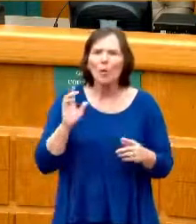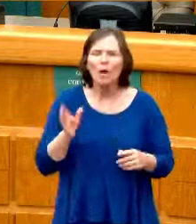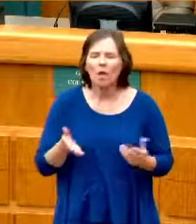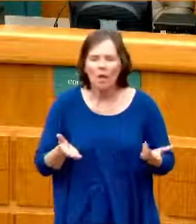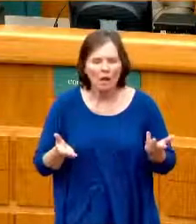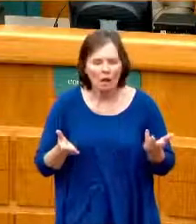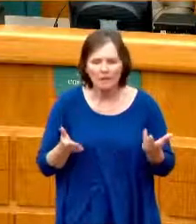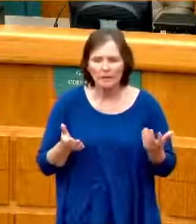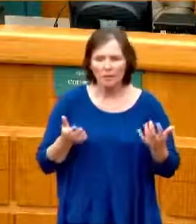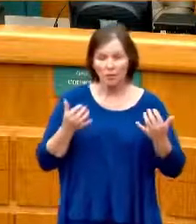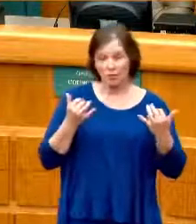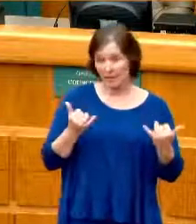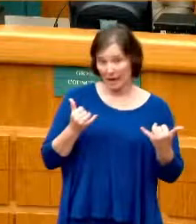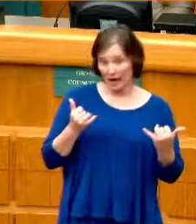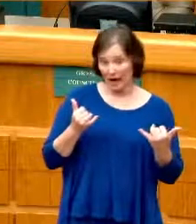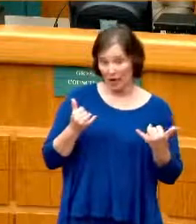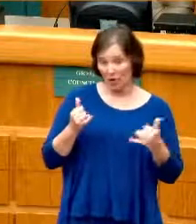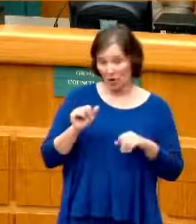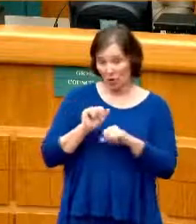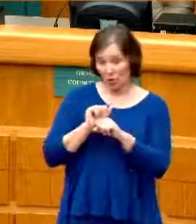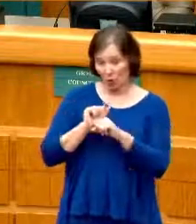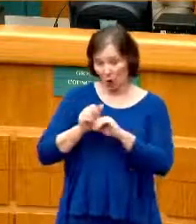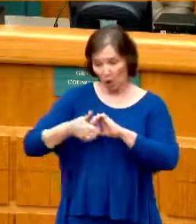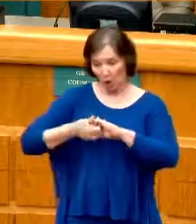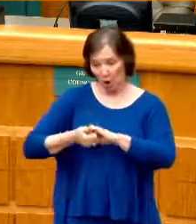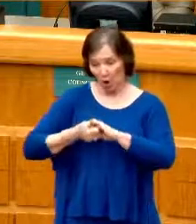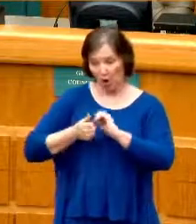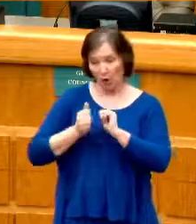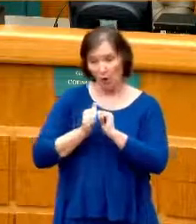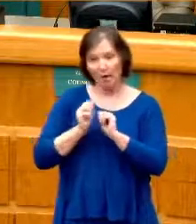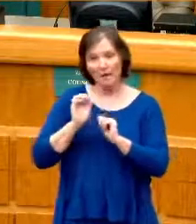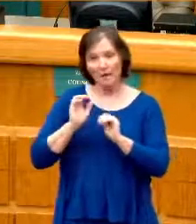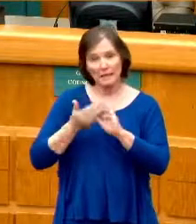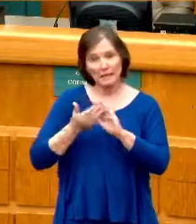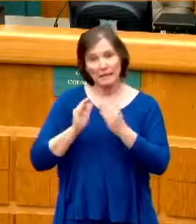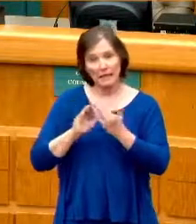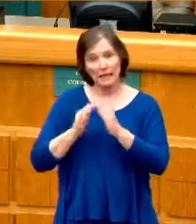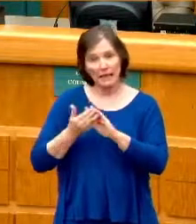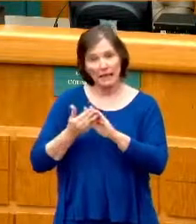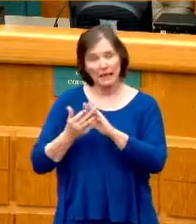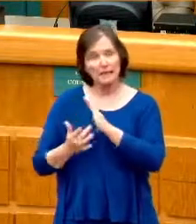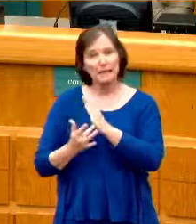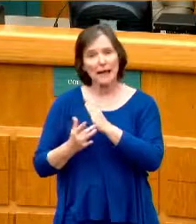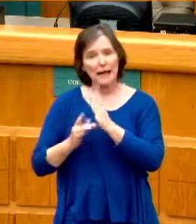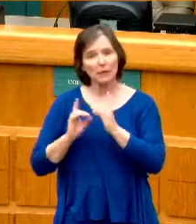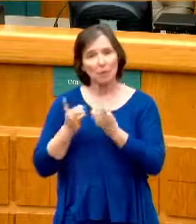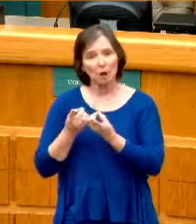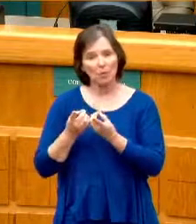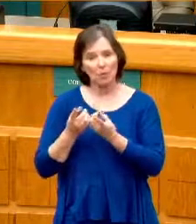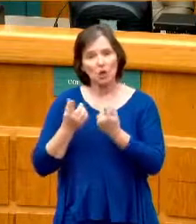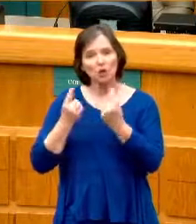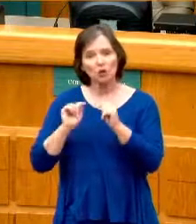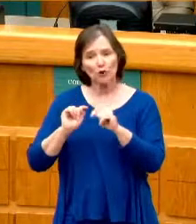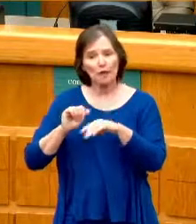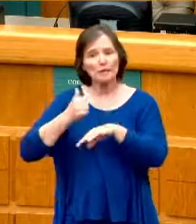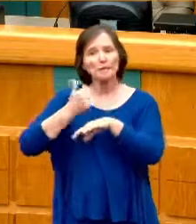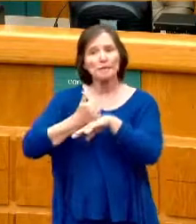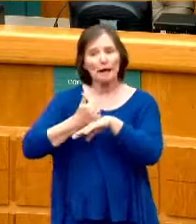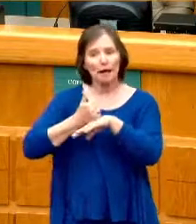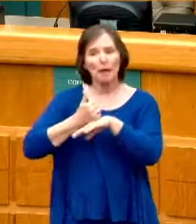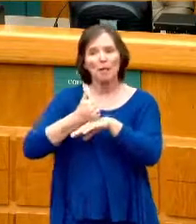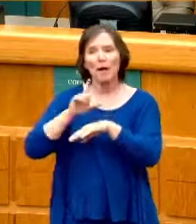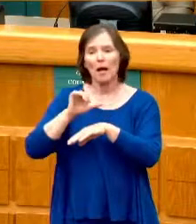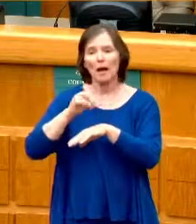group here, the Department Information Technology, and they're actually working on putting up a link that shows where our clinics